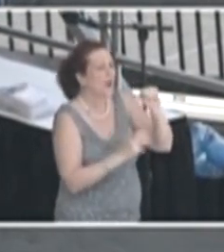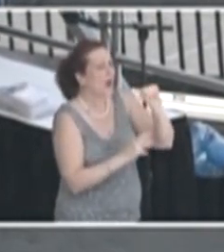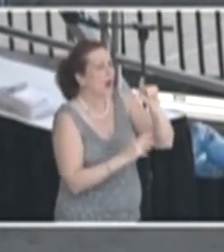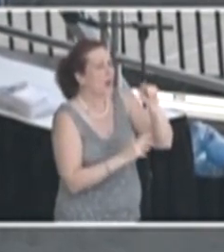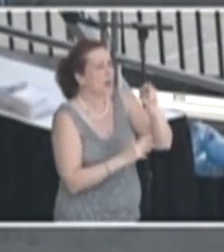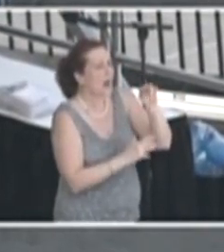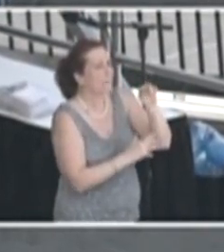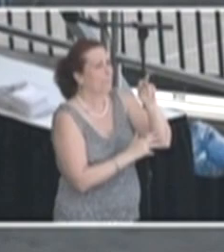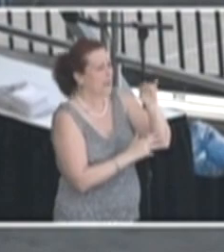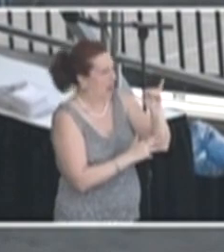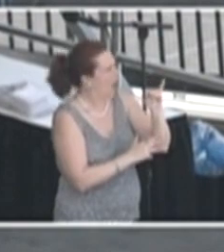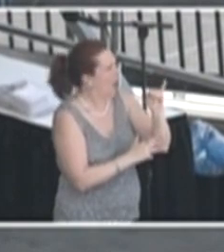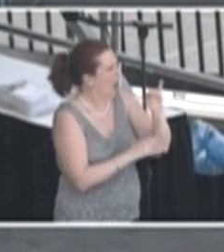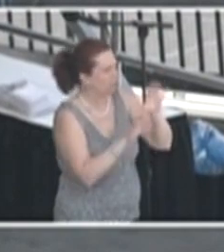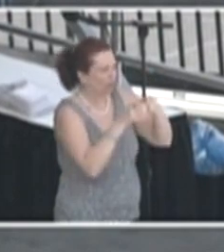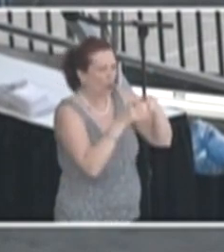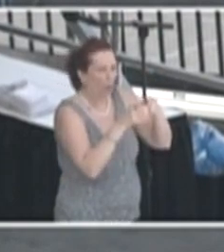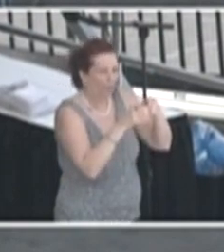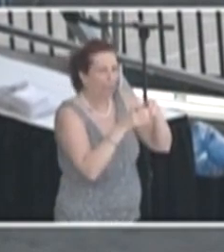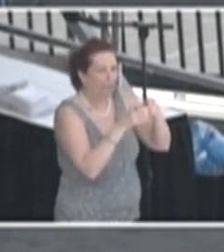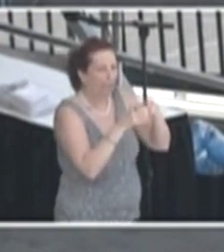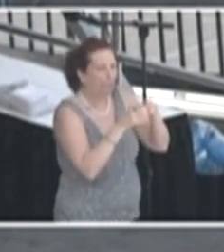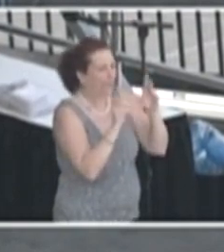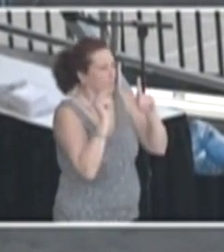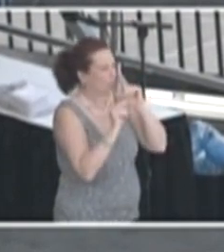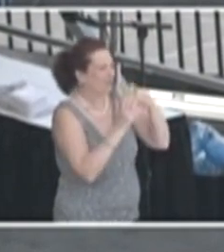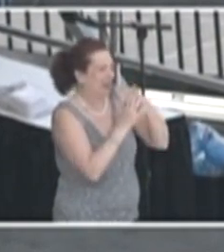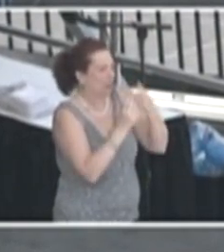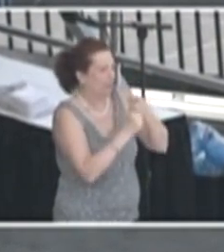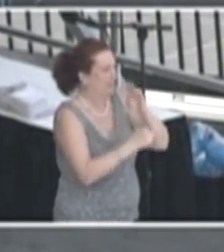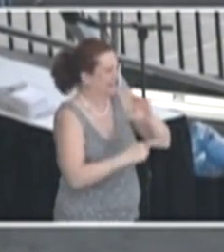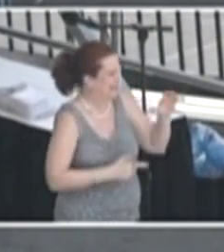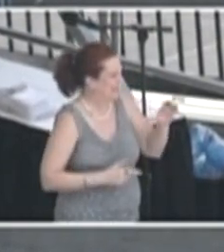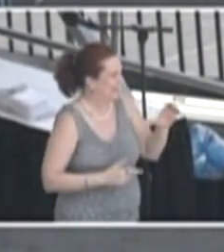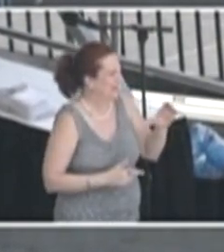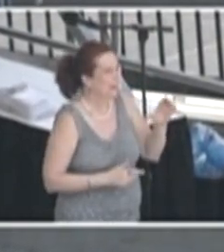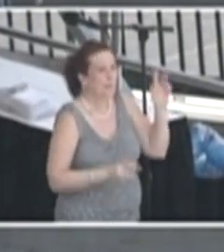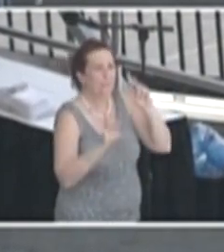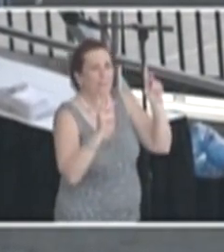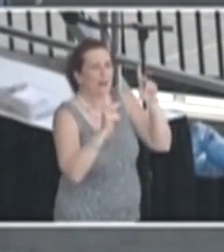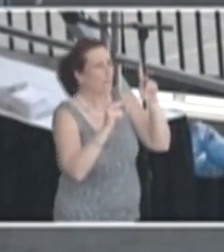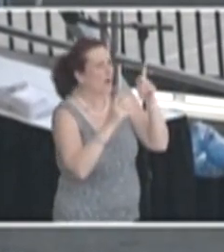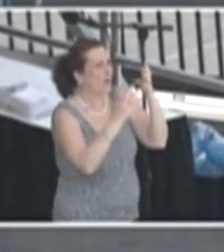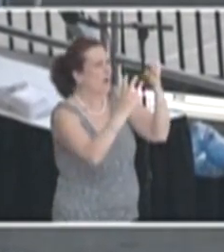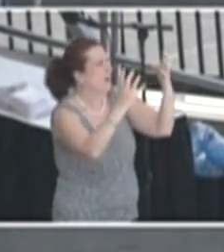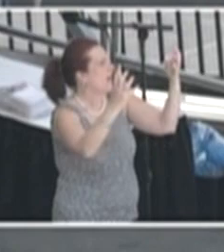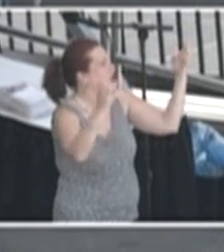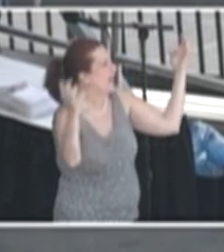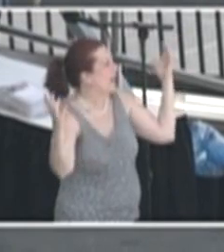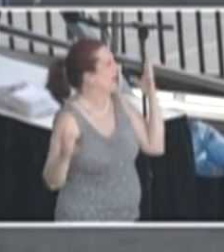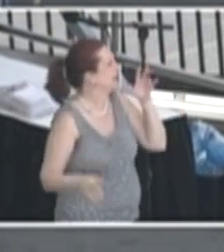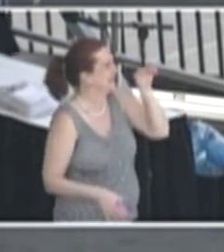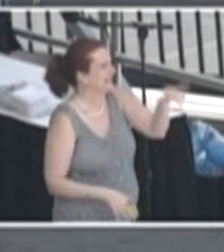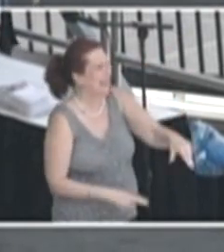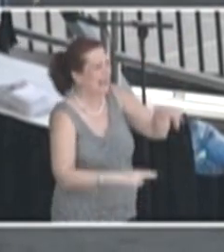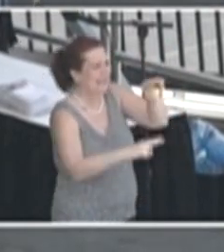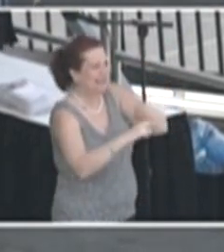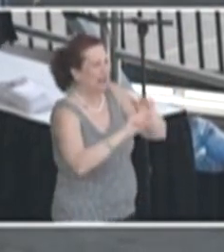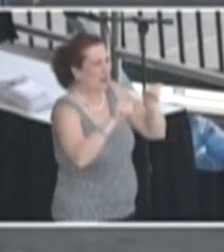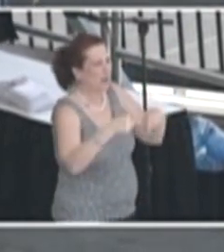foundation. Members of the audience, please remain seated until the graduates have left the